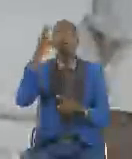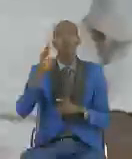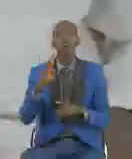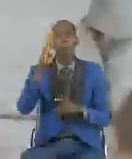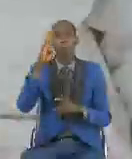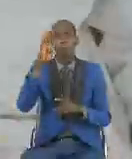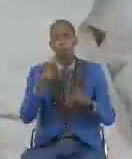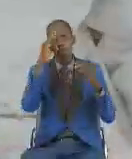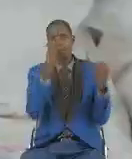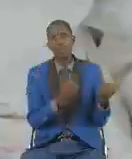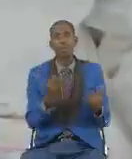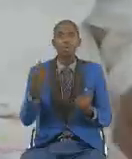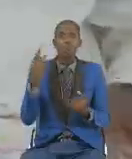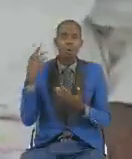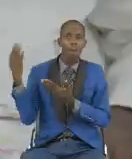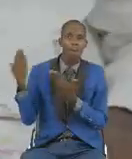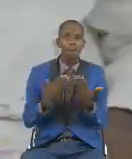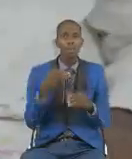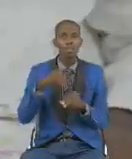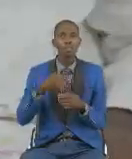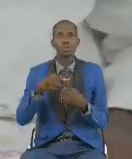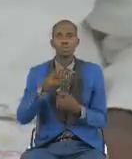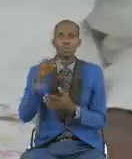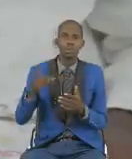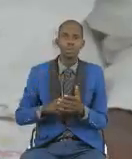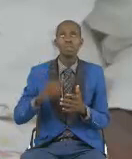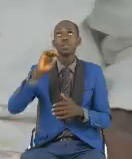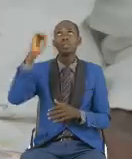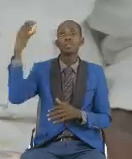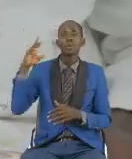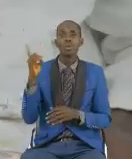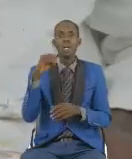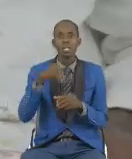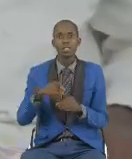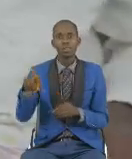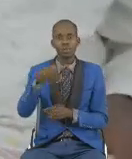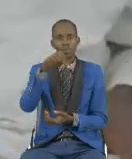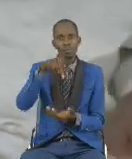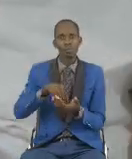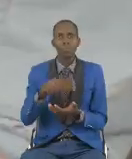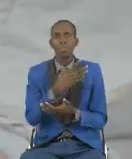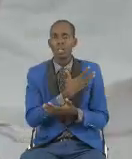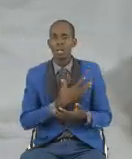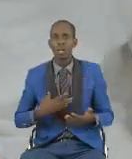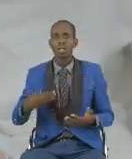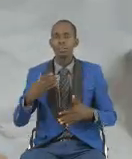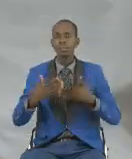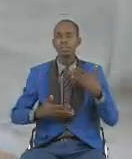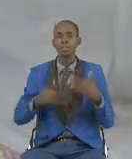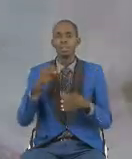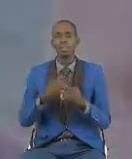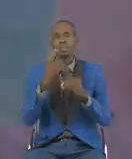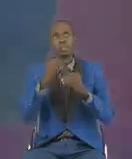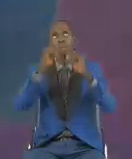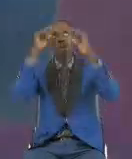into this grace wherein we stand and rejoice in the hope of the glory